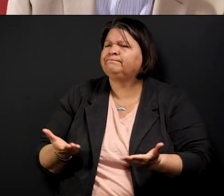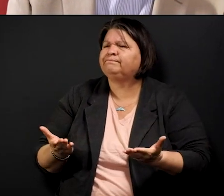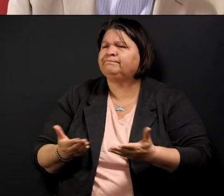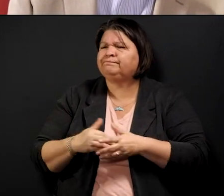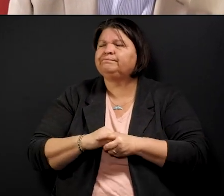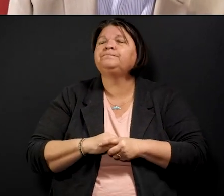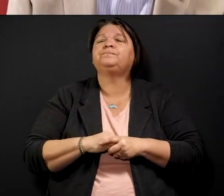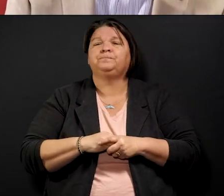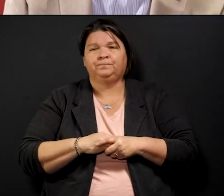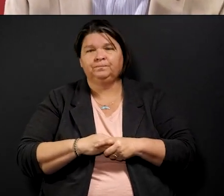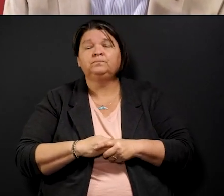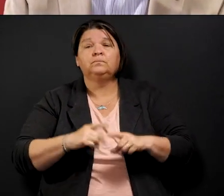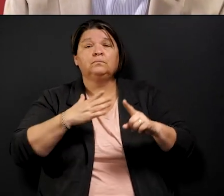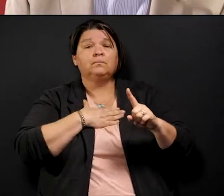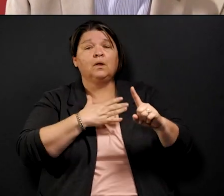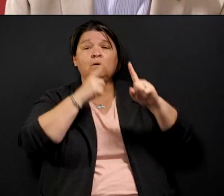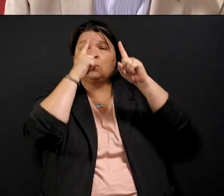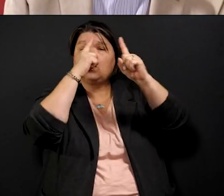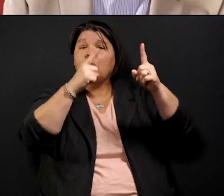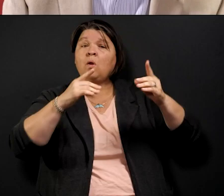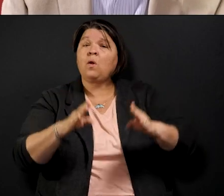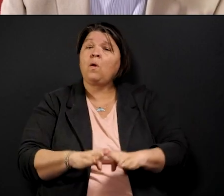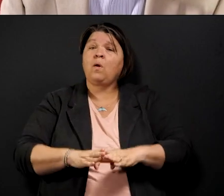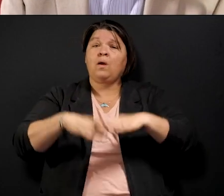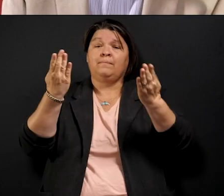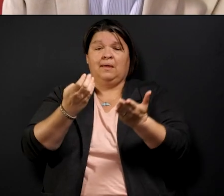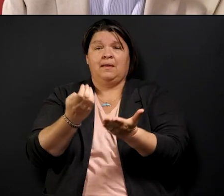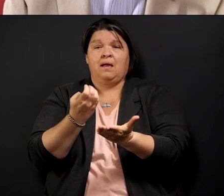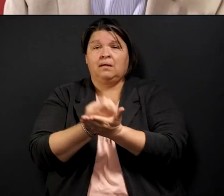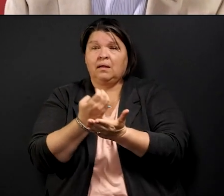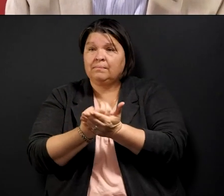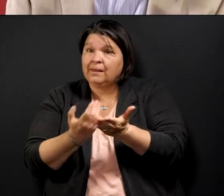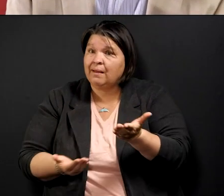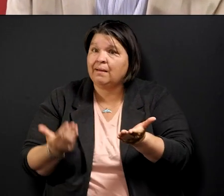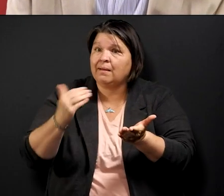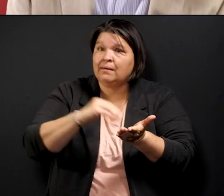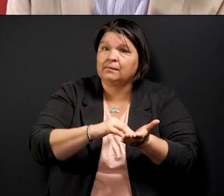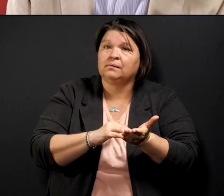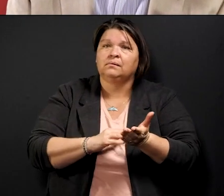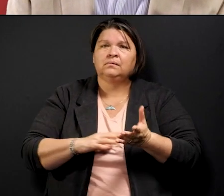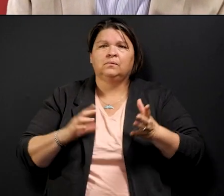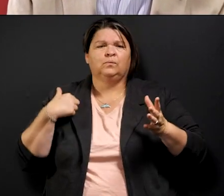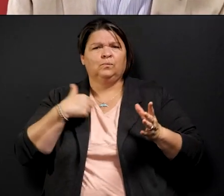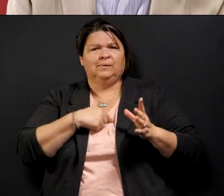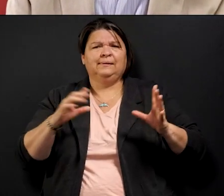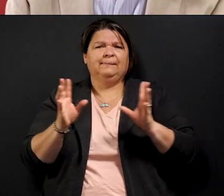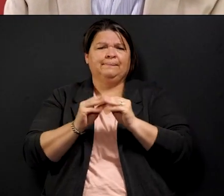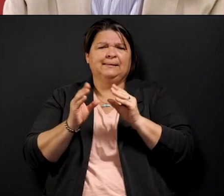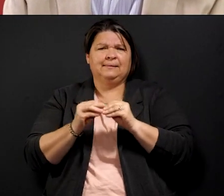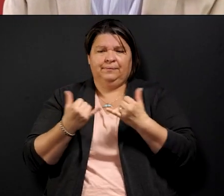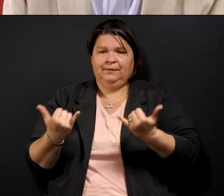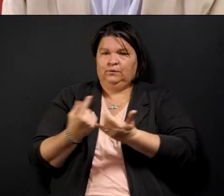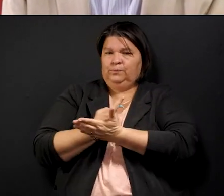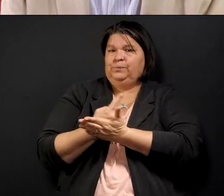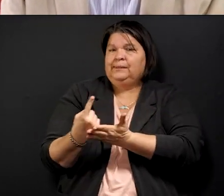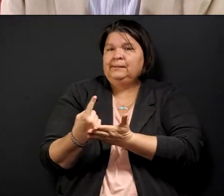reopening the economy met earlier this week, and it's, as the mayor said, it's composed of some medical folks, business